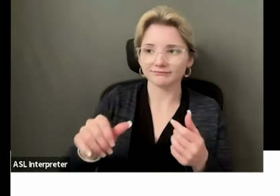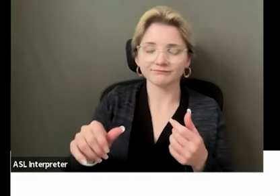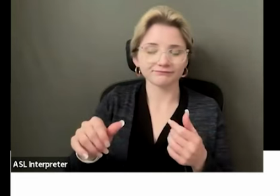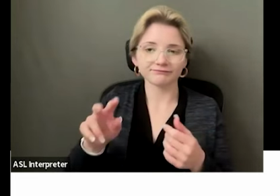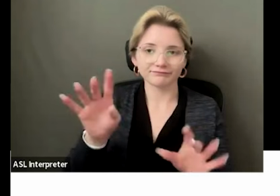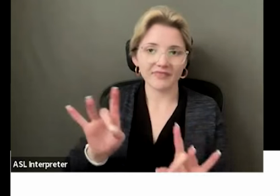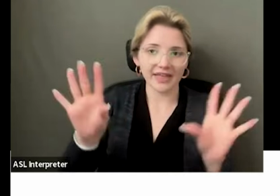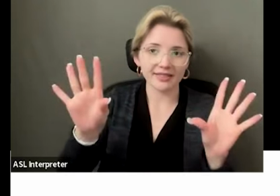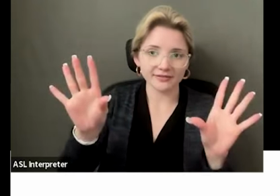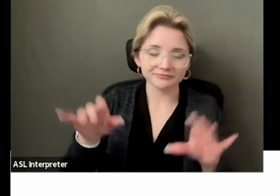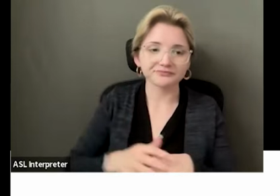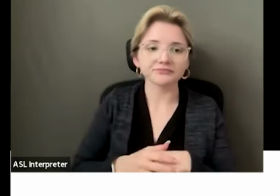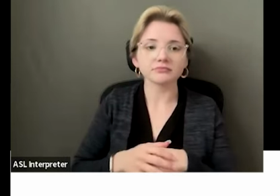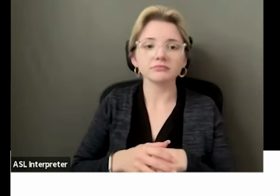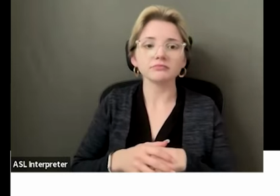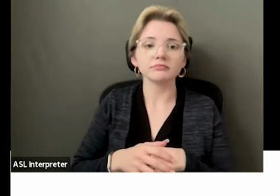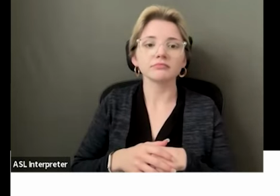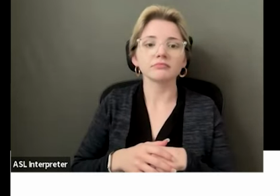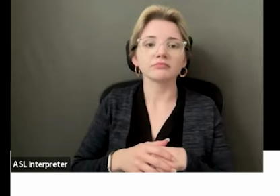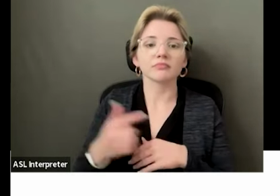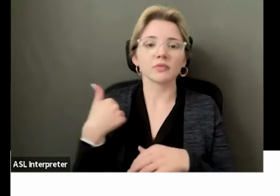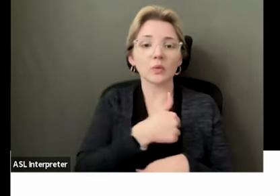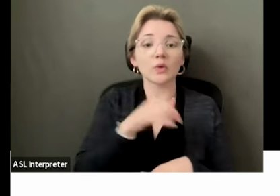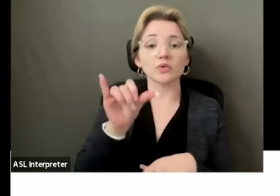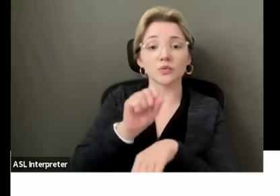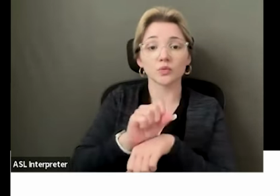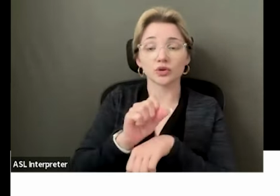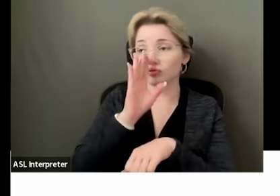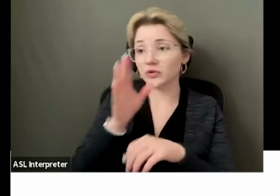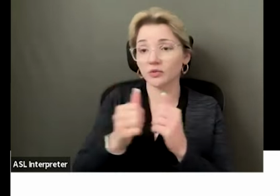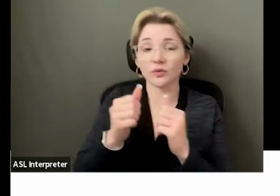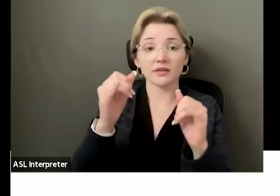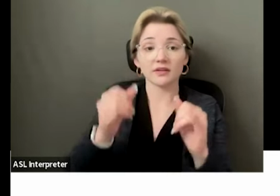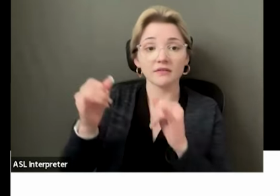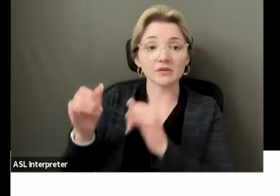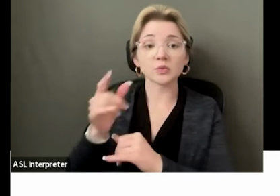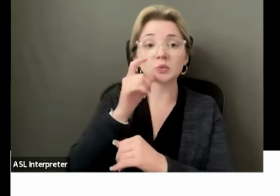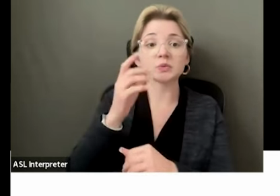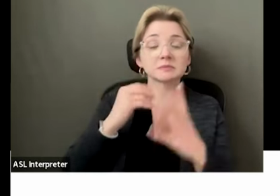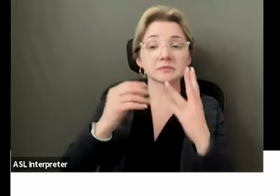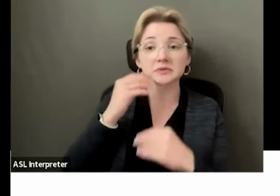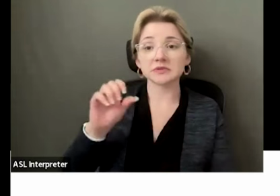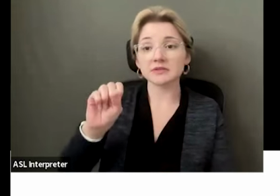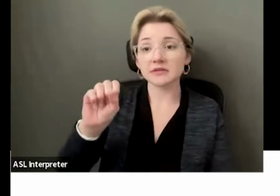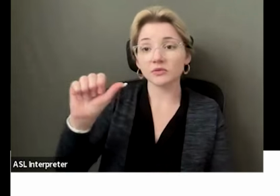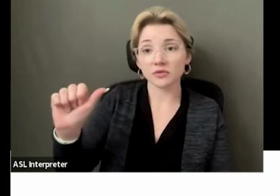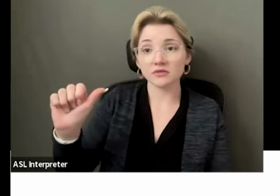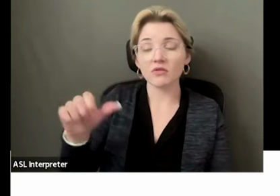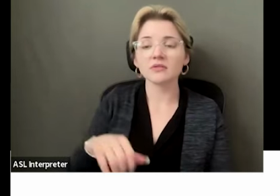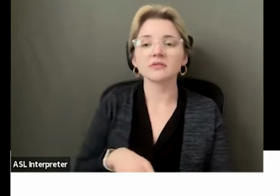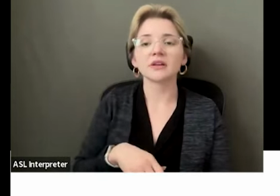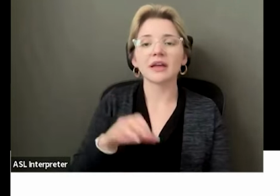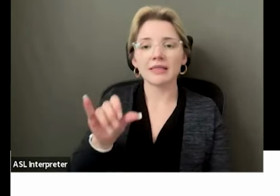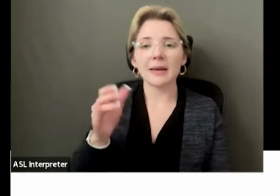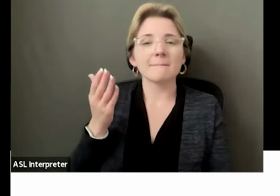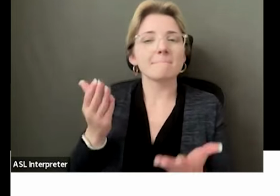have also worked with individuals who are experiencing sexual assault, and that may